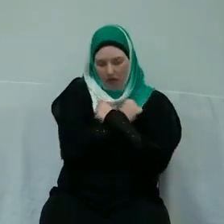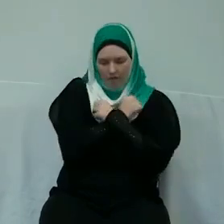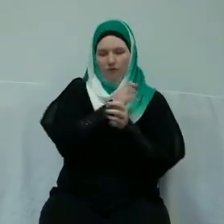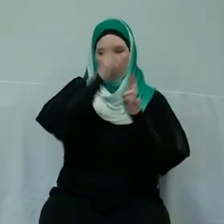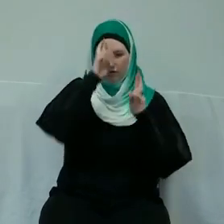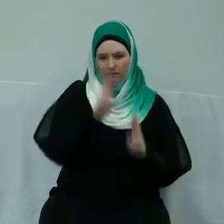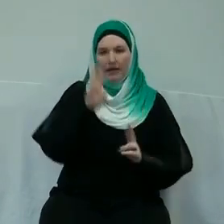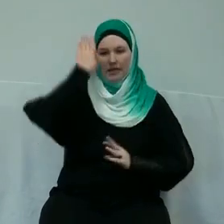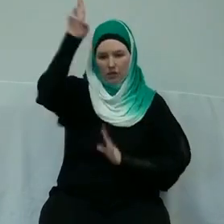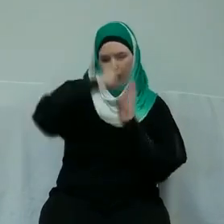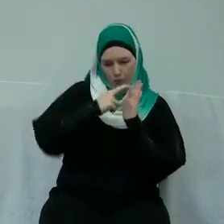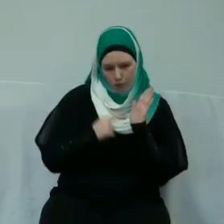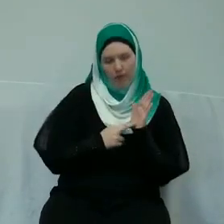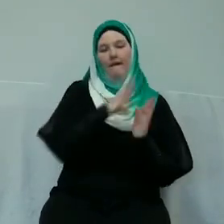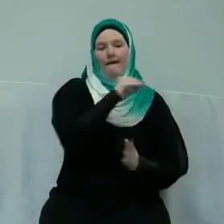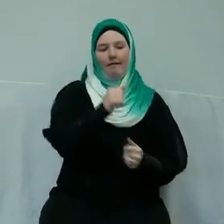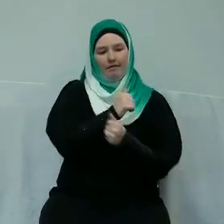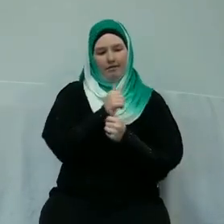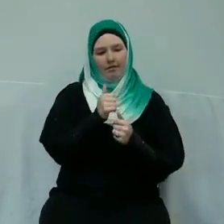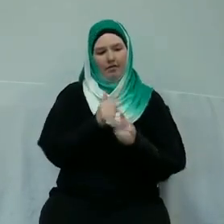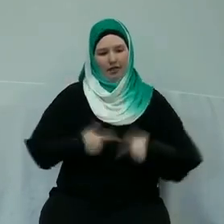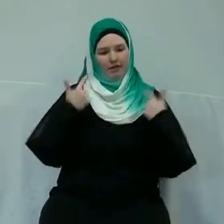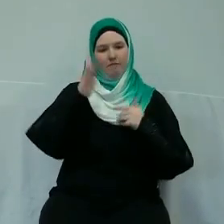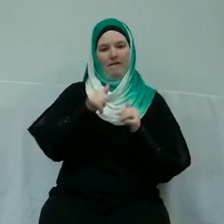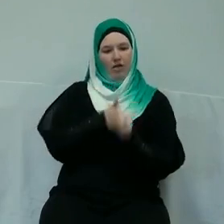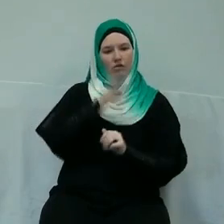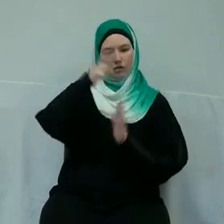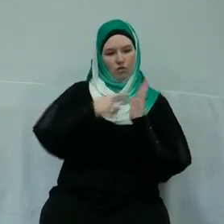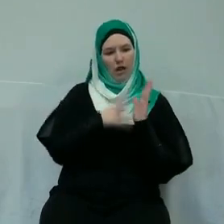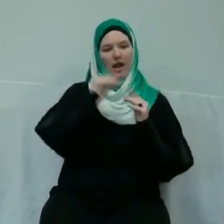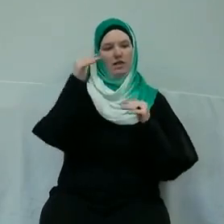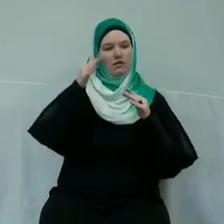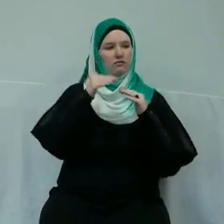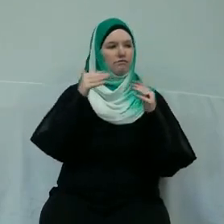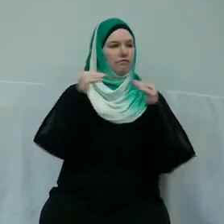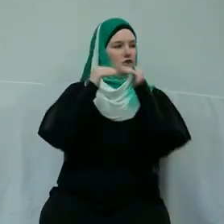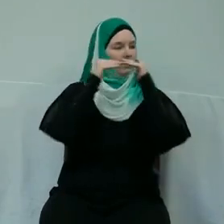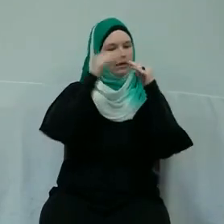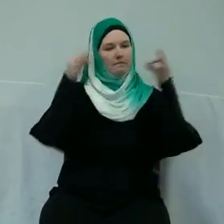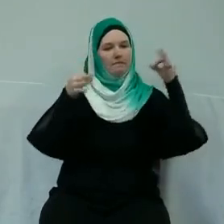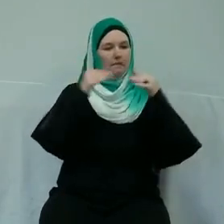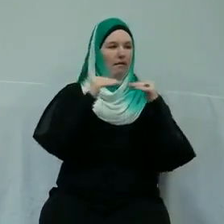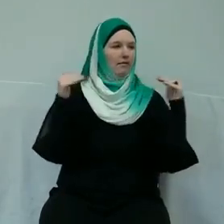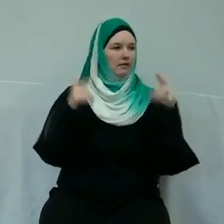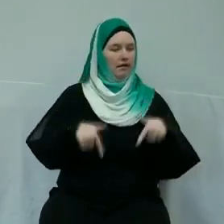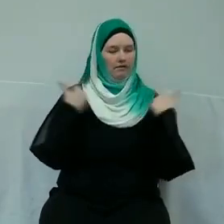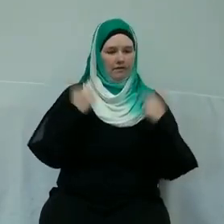respect His rules and live by those rules in a just and balanced life.